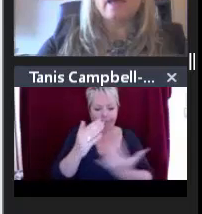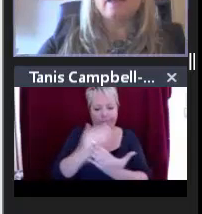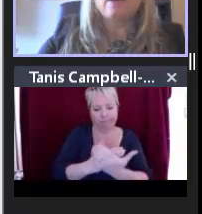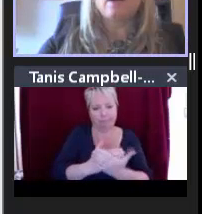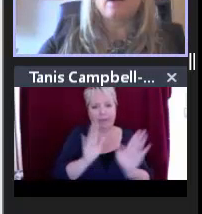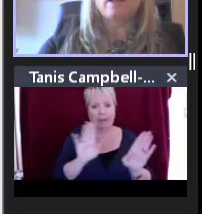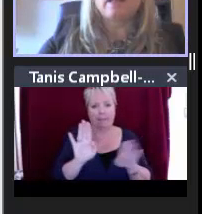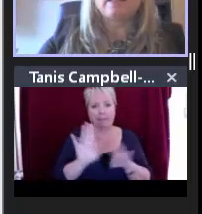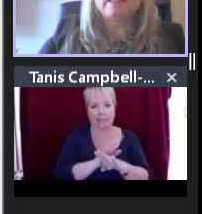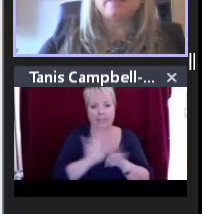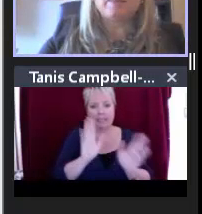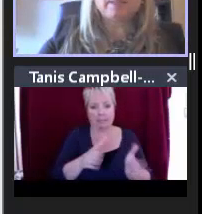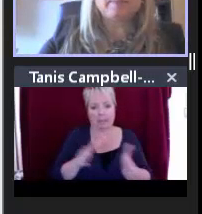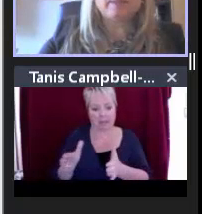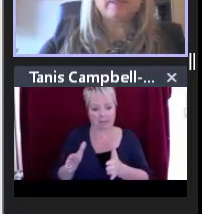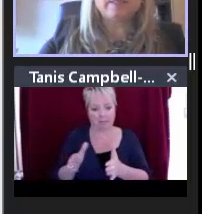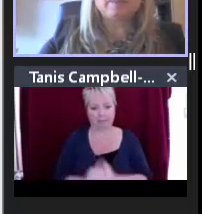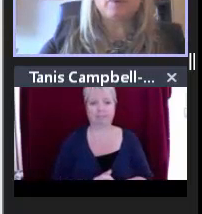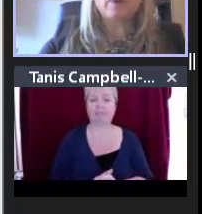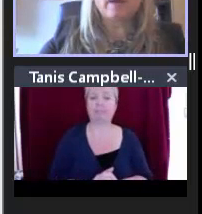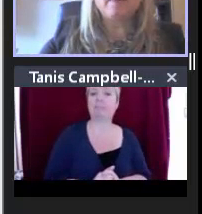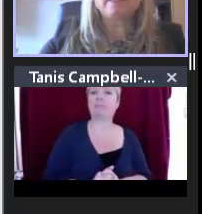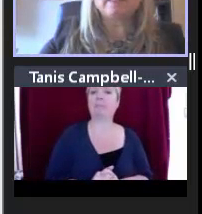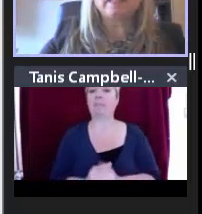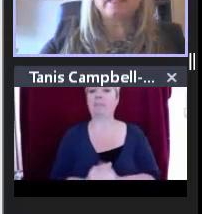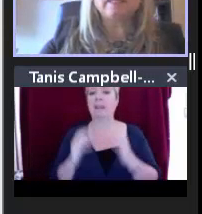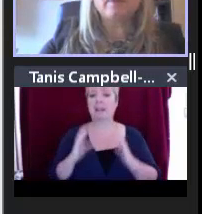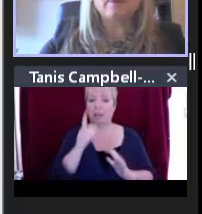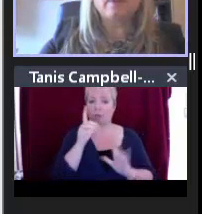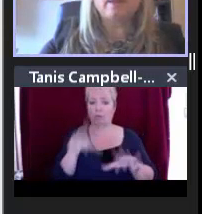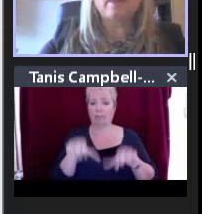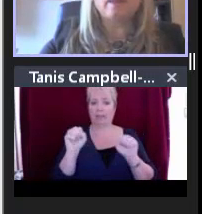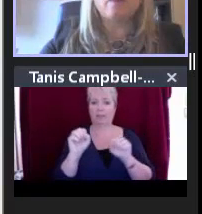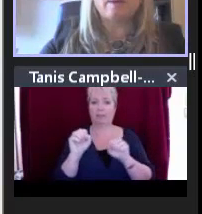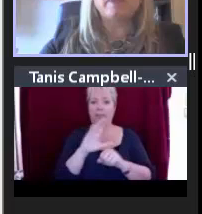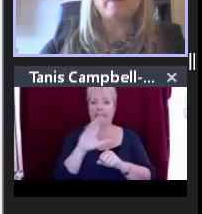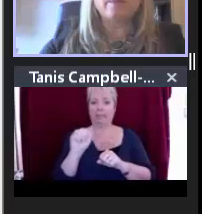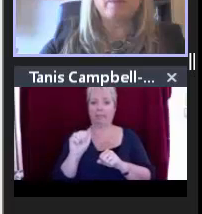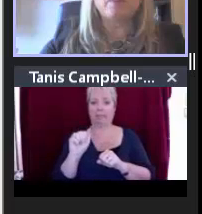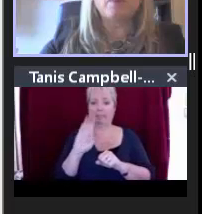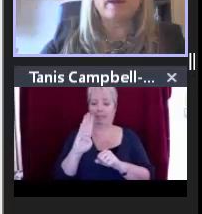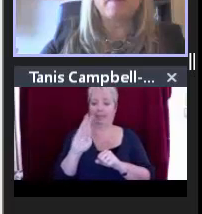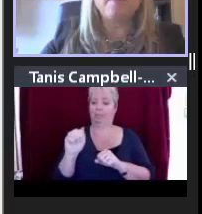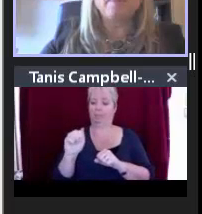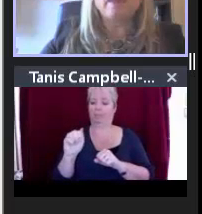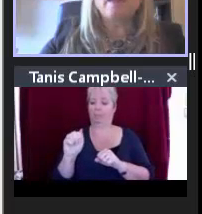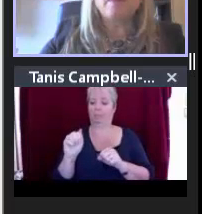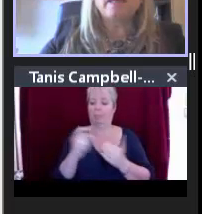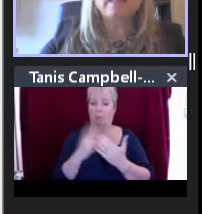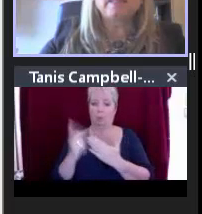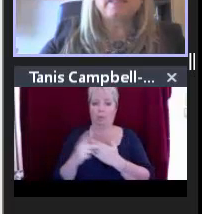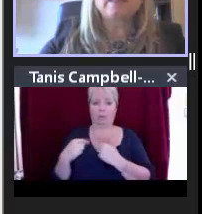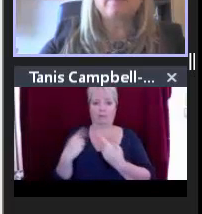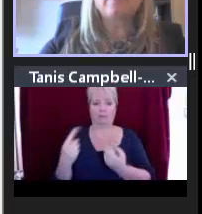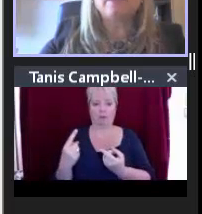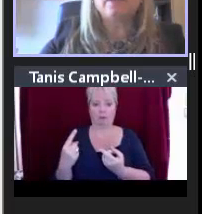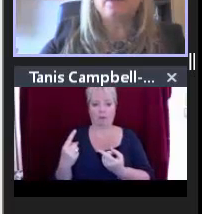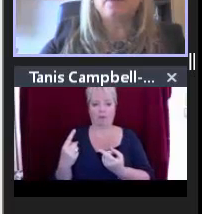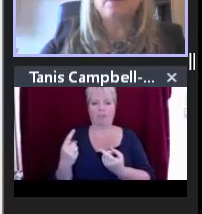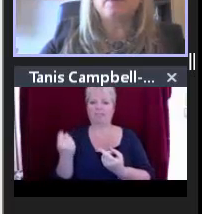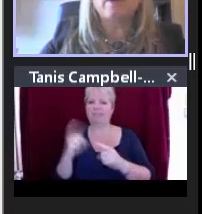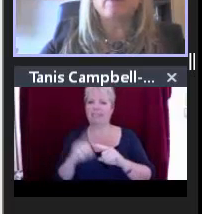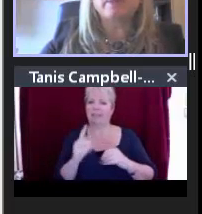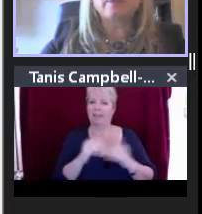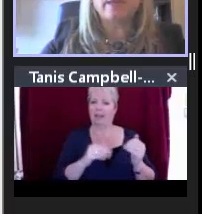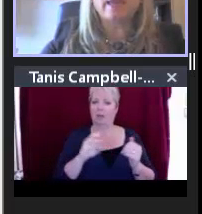Looking at our clients in the Business Abilities program, it's a little different than the Web Development program. Because this is